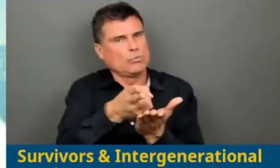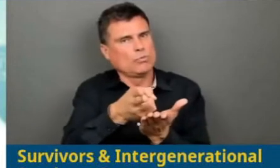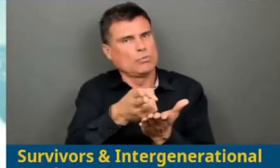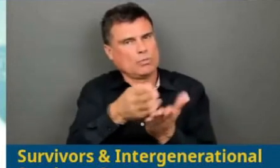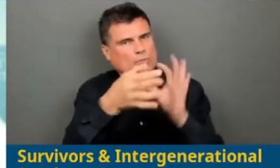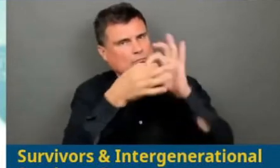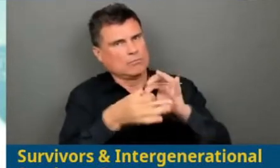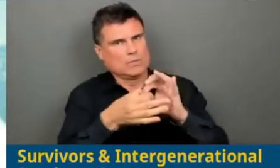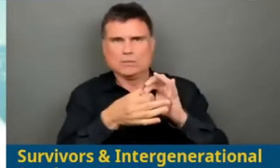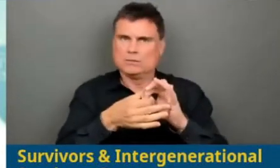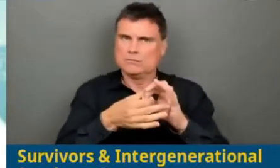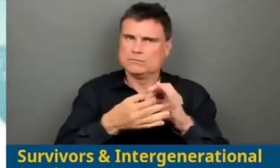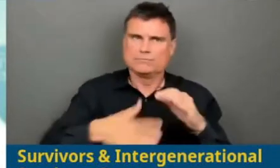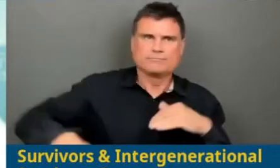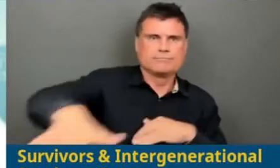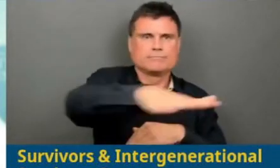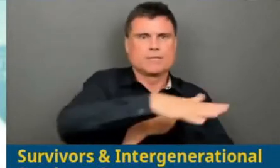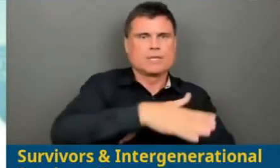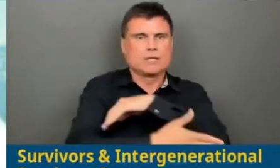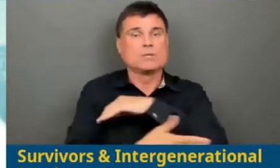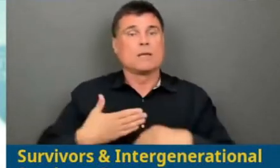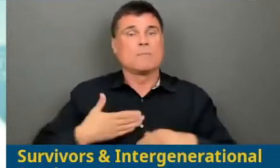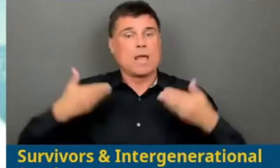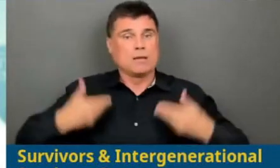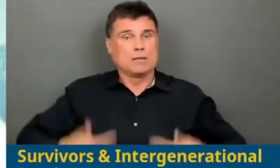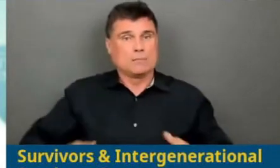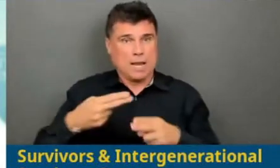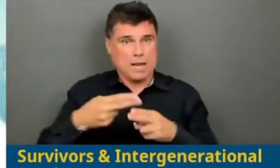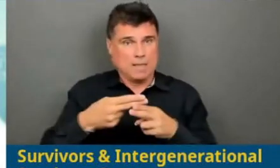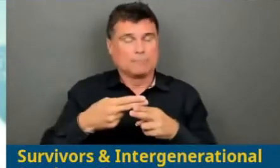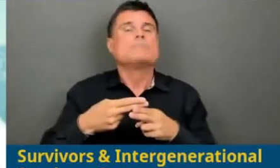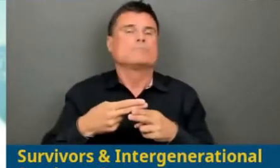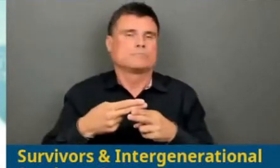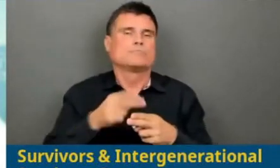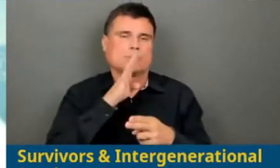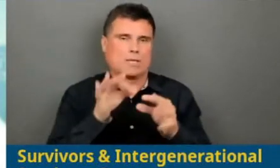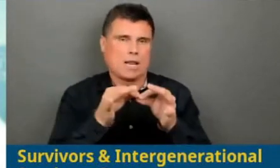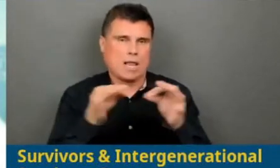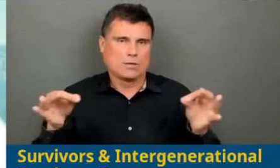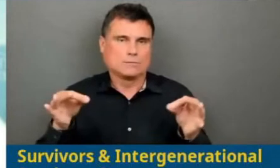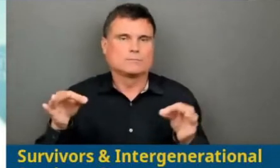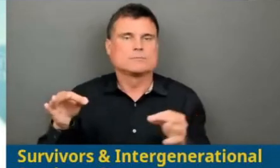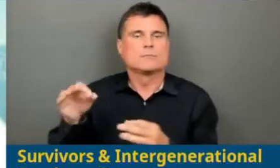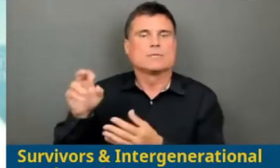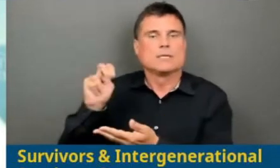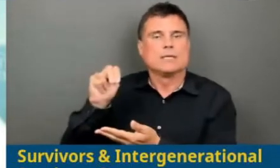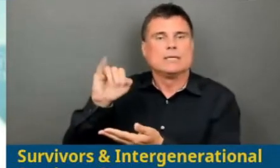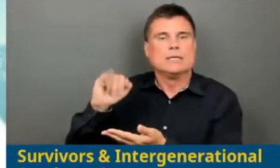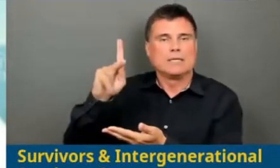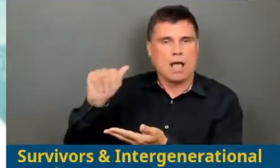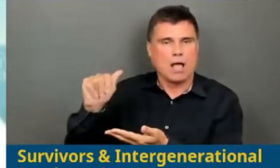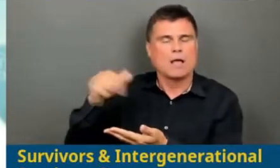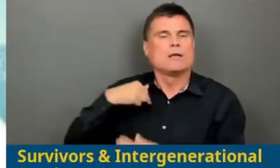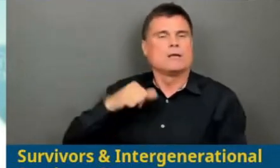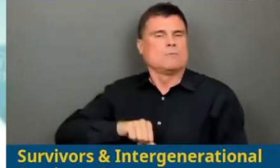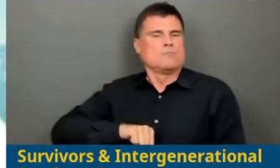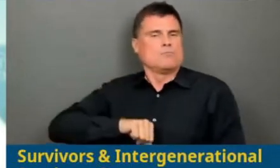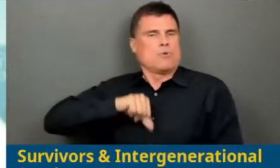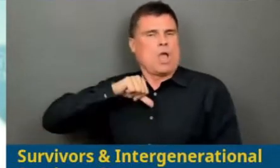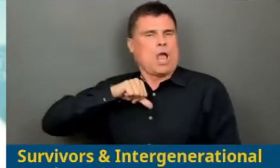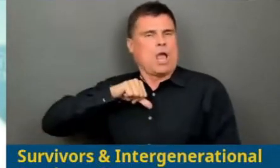My name is Lahaikwiskak, I'm Niska, and I come from a very proud people.